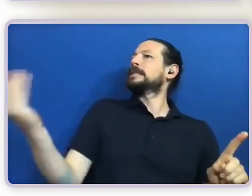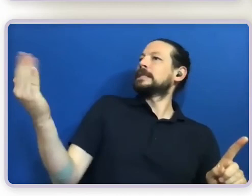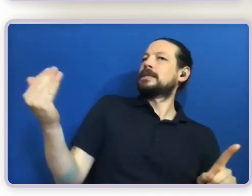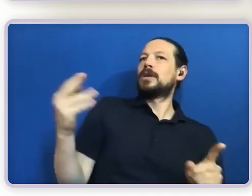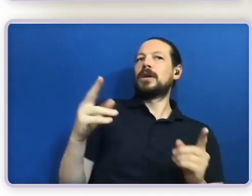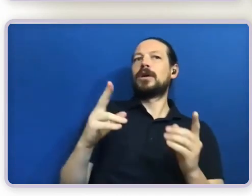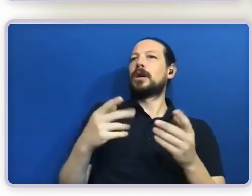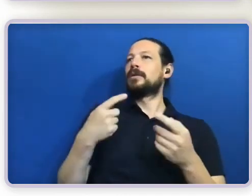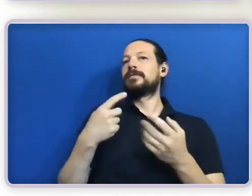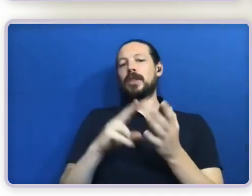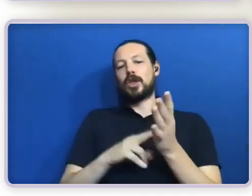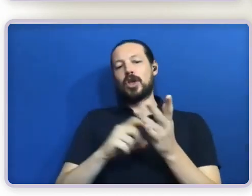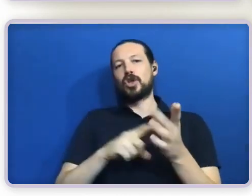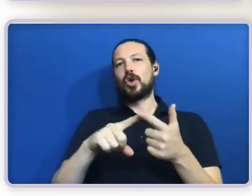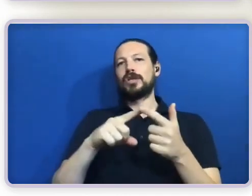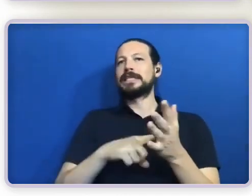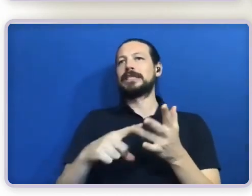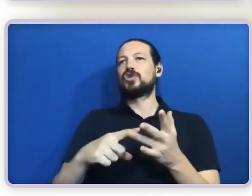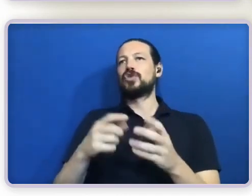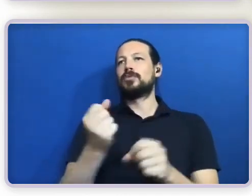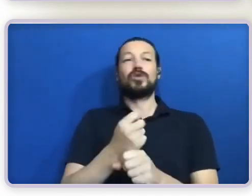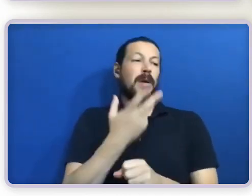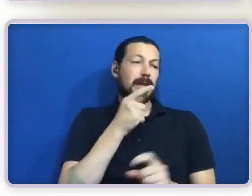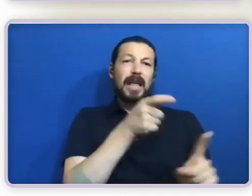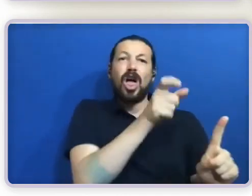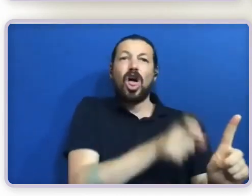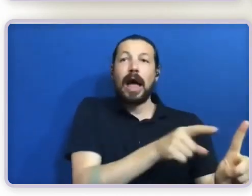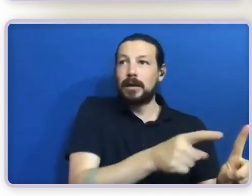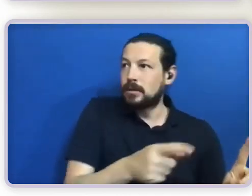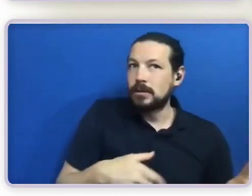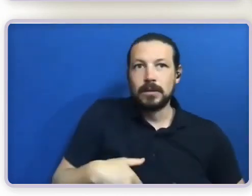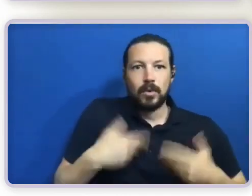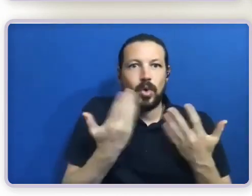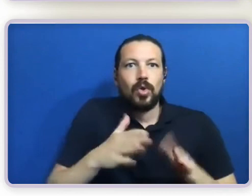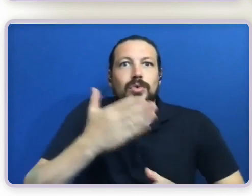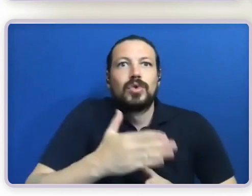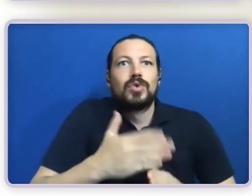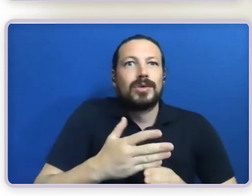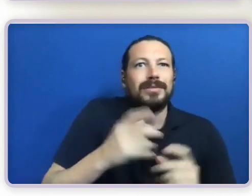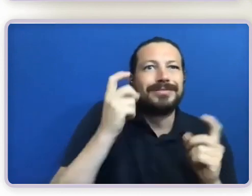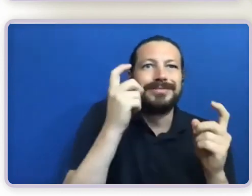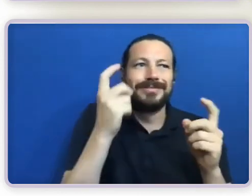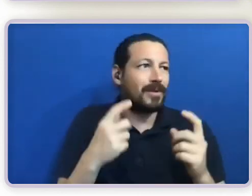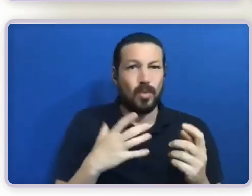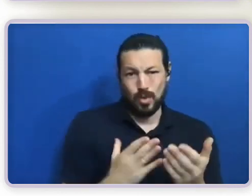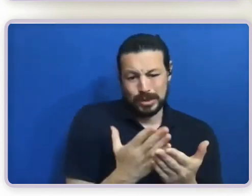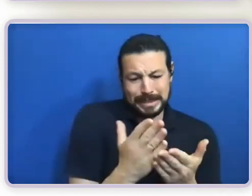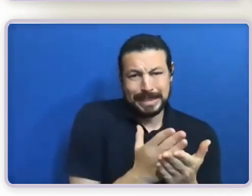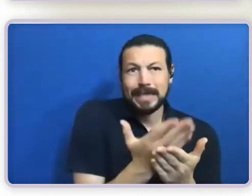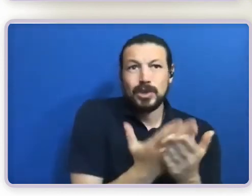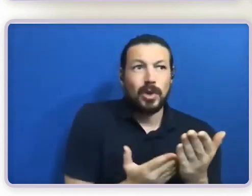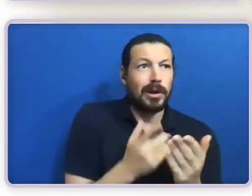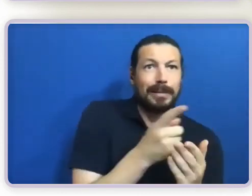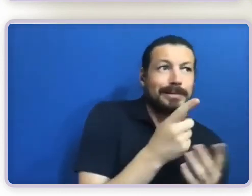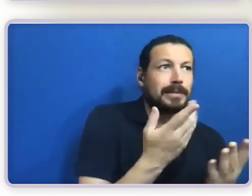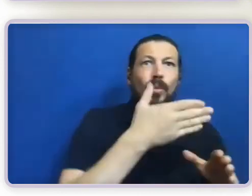for example, is worried about losing his job because he wants to share his story about how he was treated